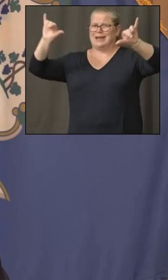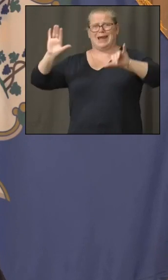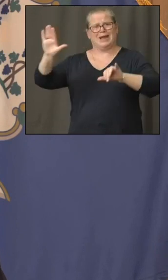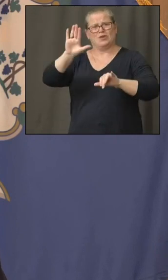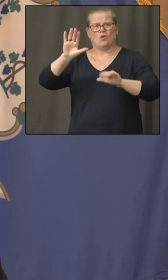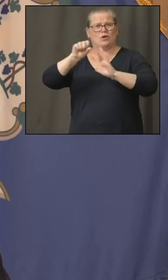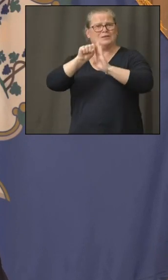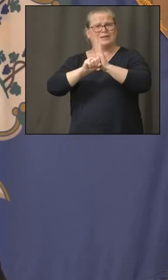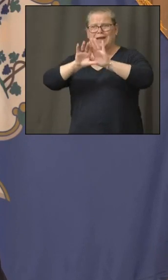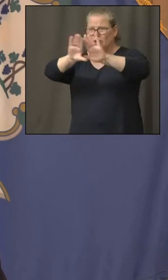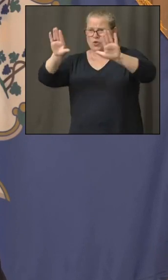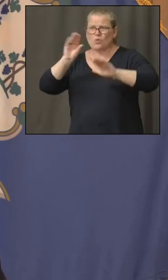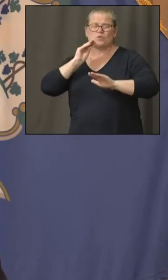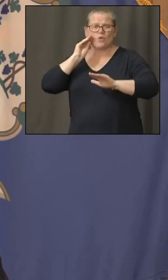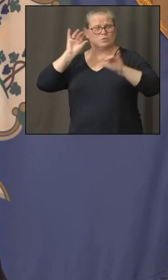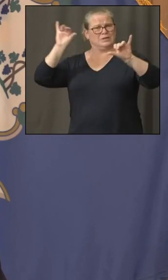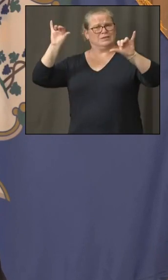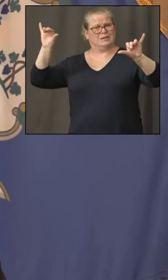home.